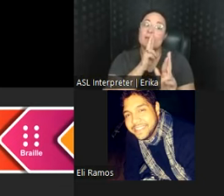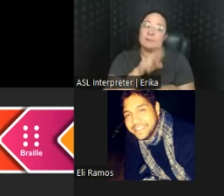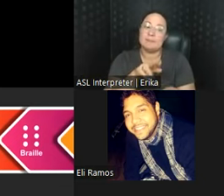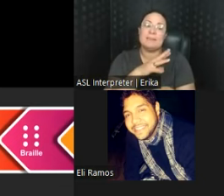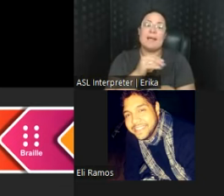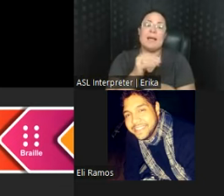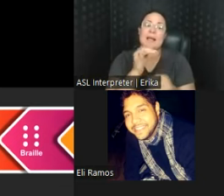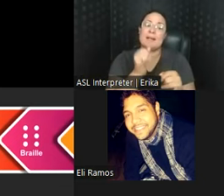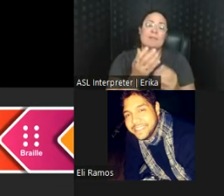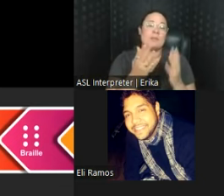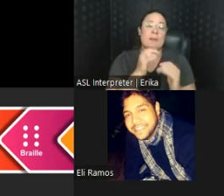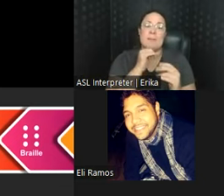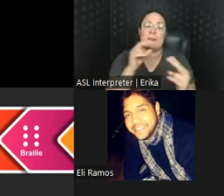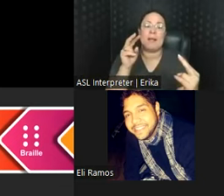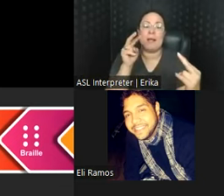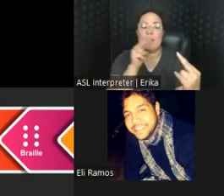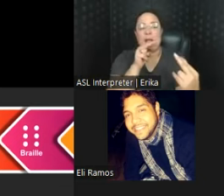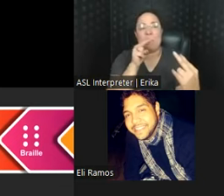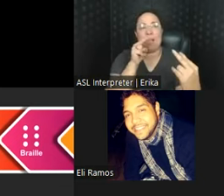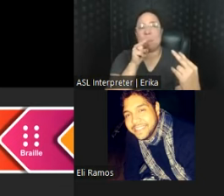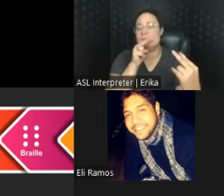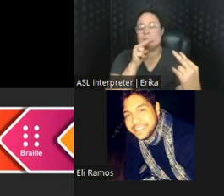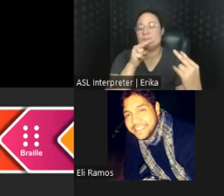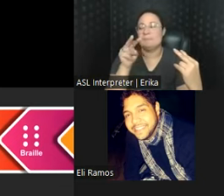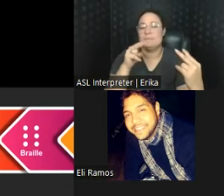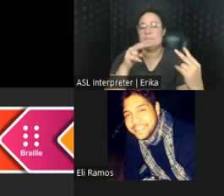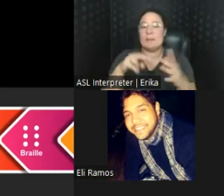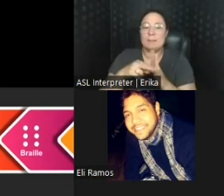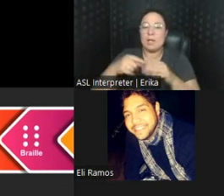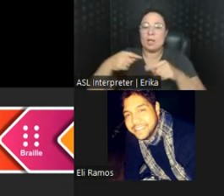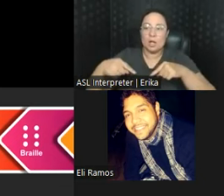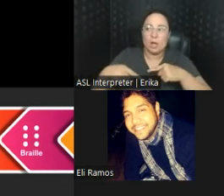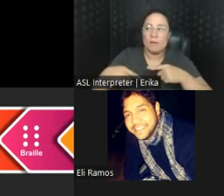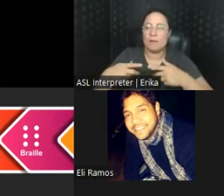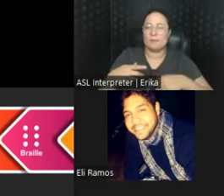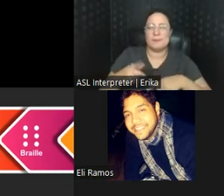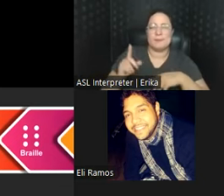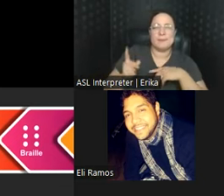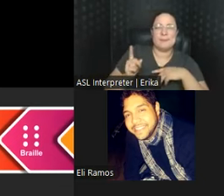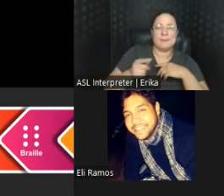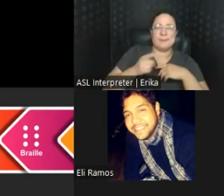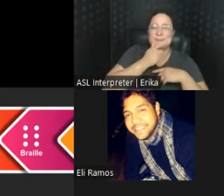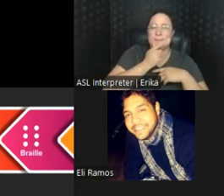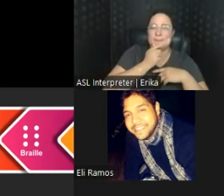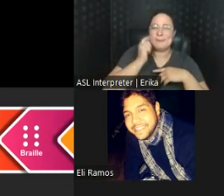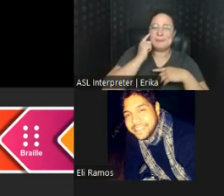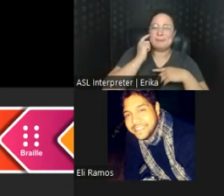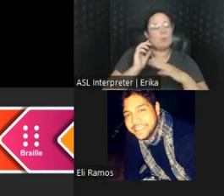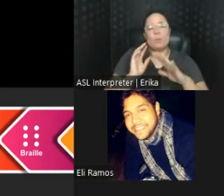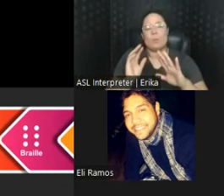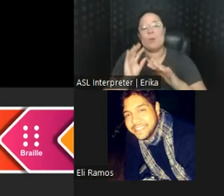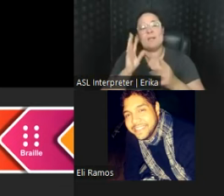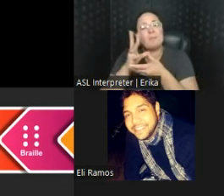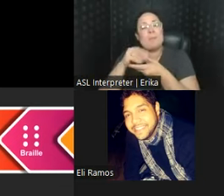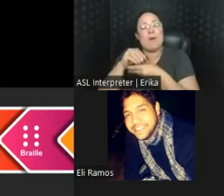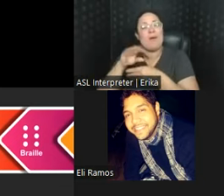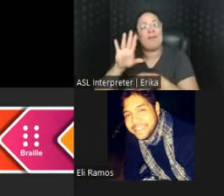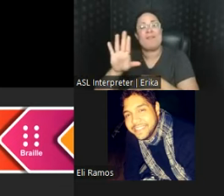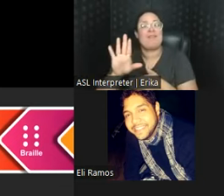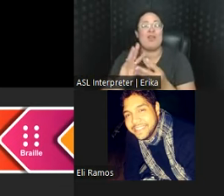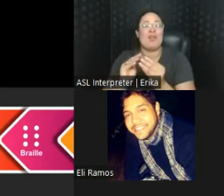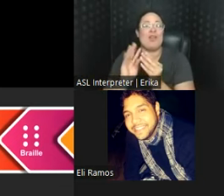individuals may not maintain eye contact. This isn't a sign of nervousness or anything. It's just something that is a part of this community that